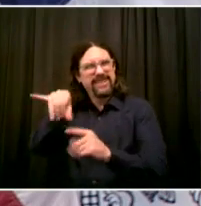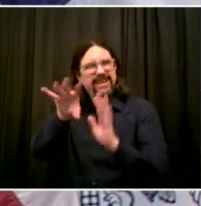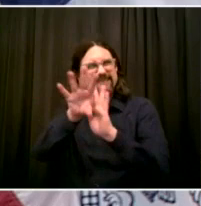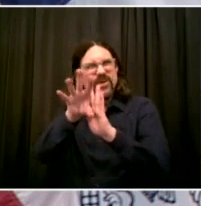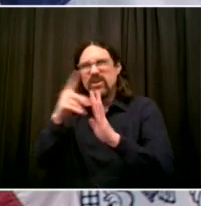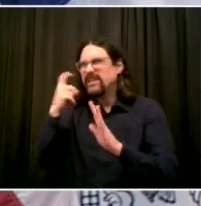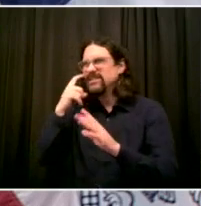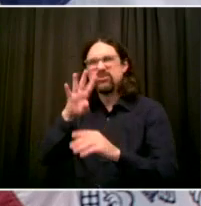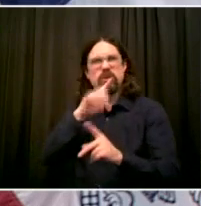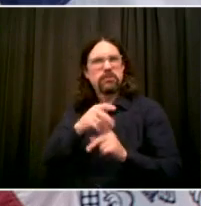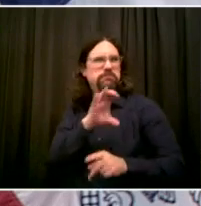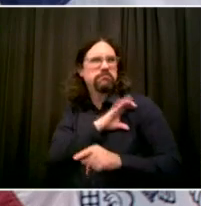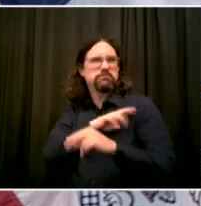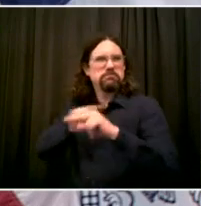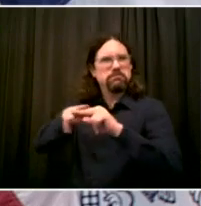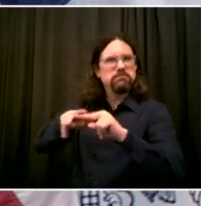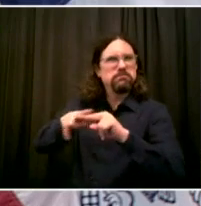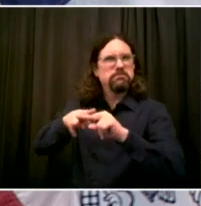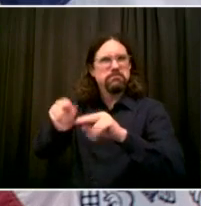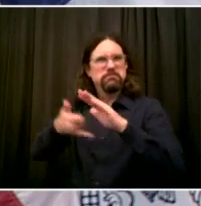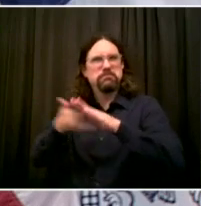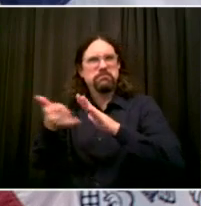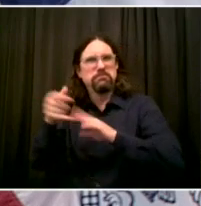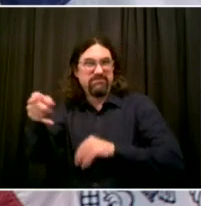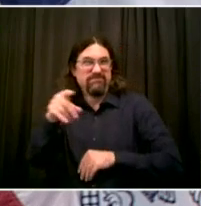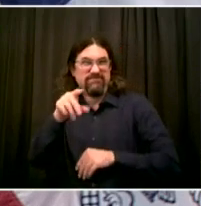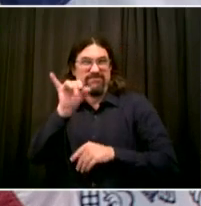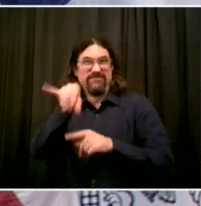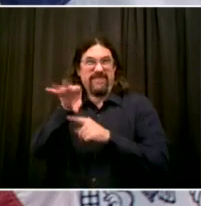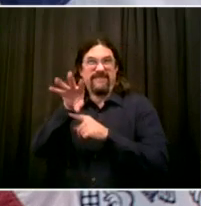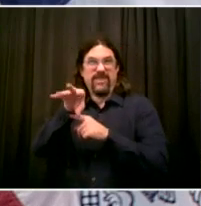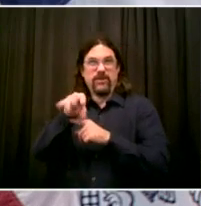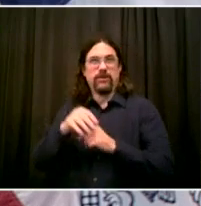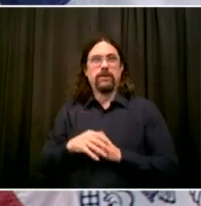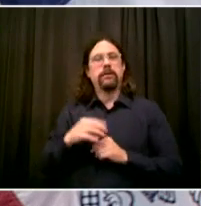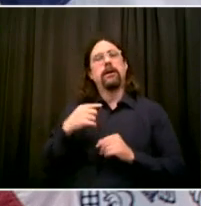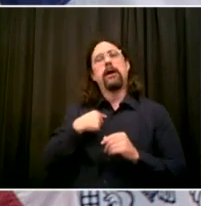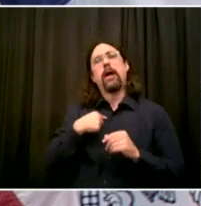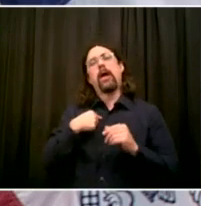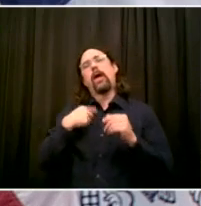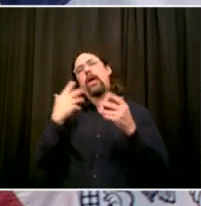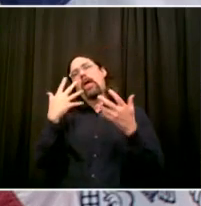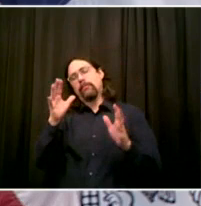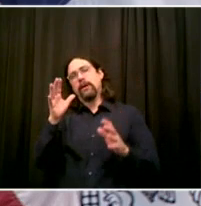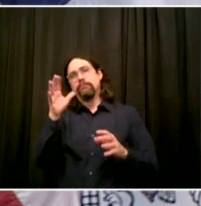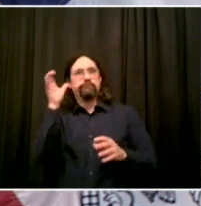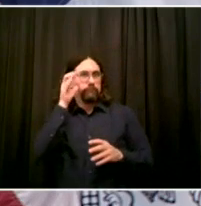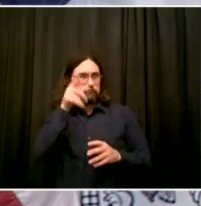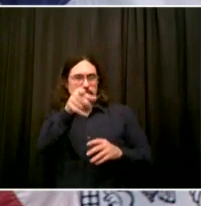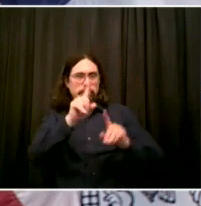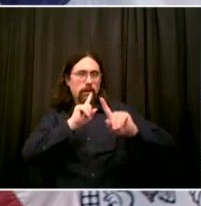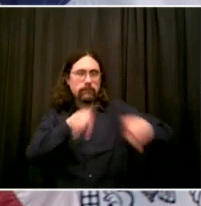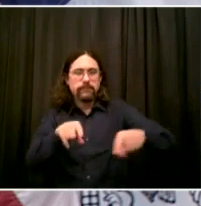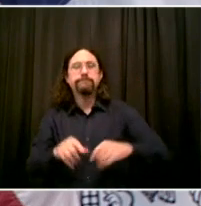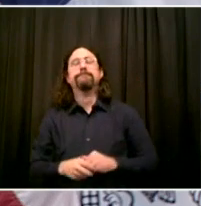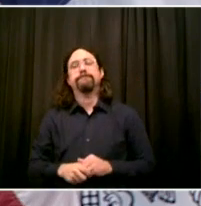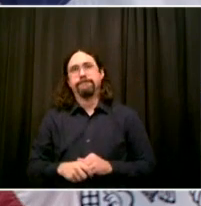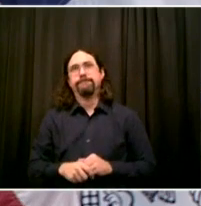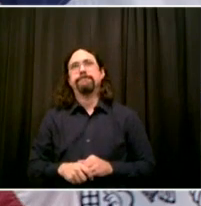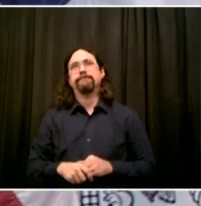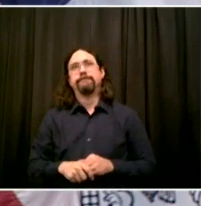homeless person. I heard your answer. Nonetheless, the fact that the video does